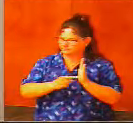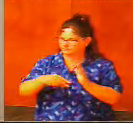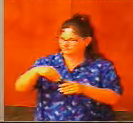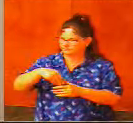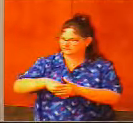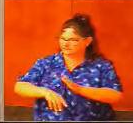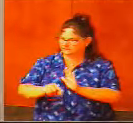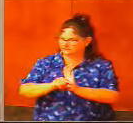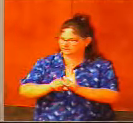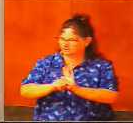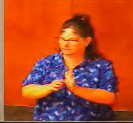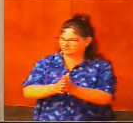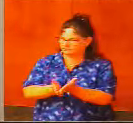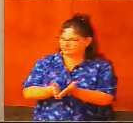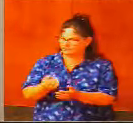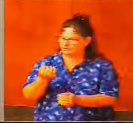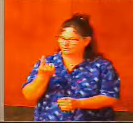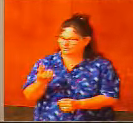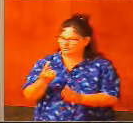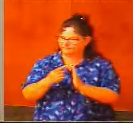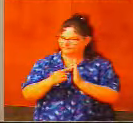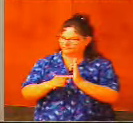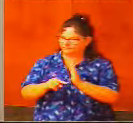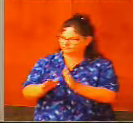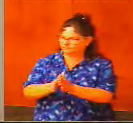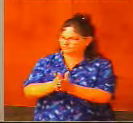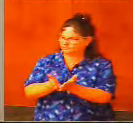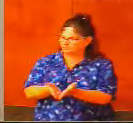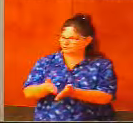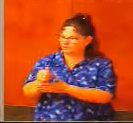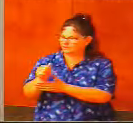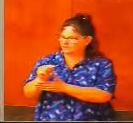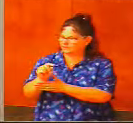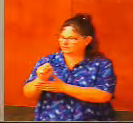Gospels and 1 verse in the book of Acts.